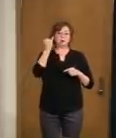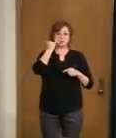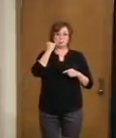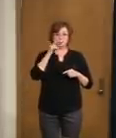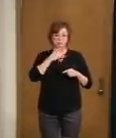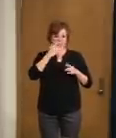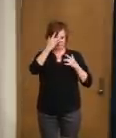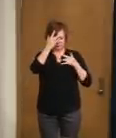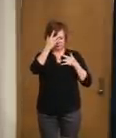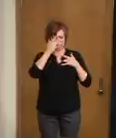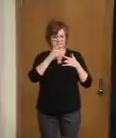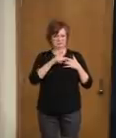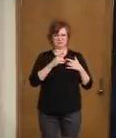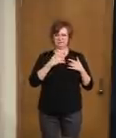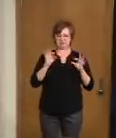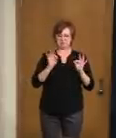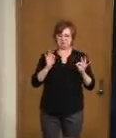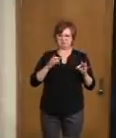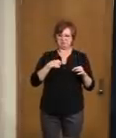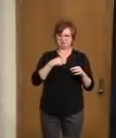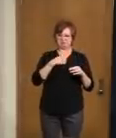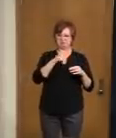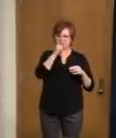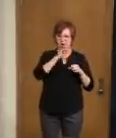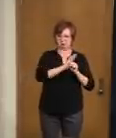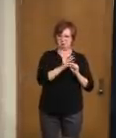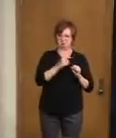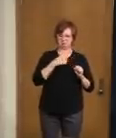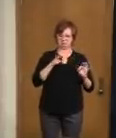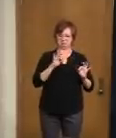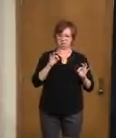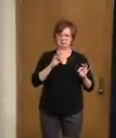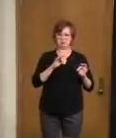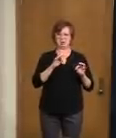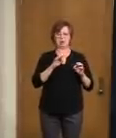mild, because that's essential to break the chains of transmission.